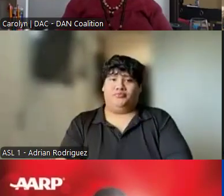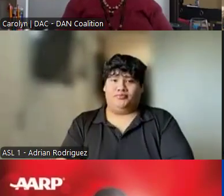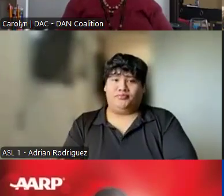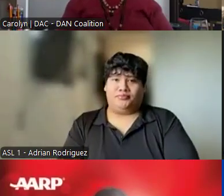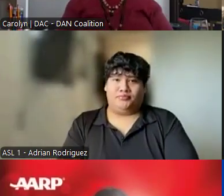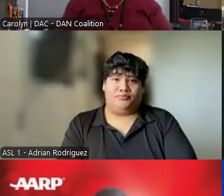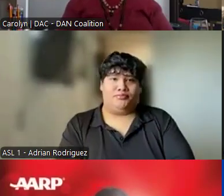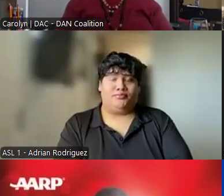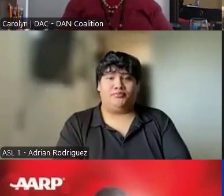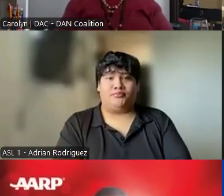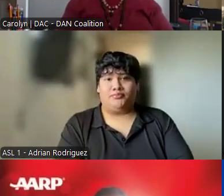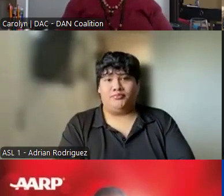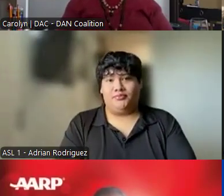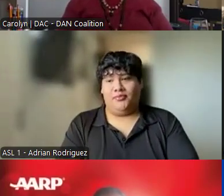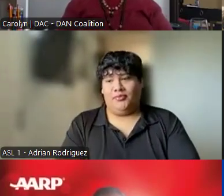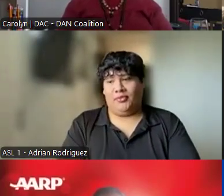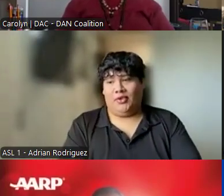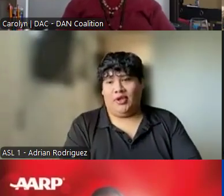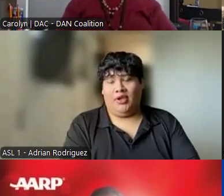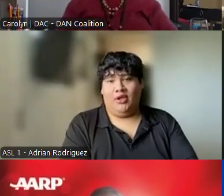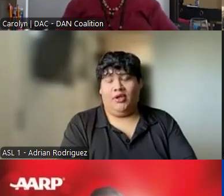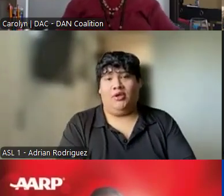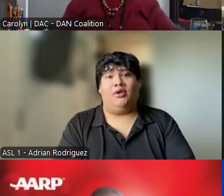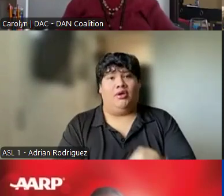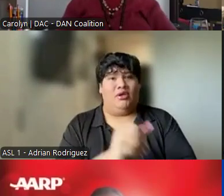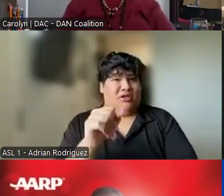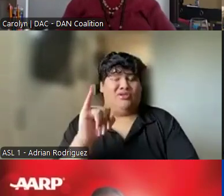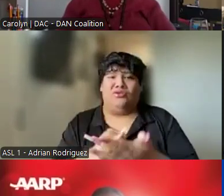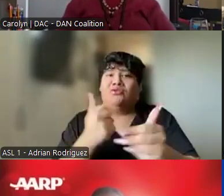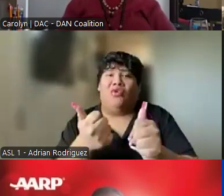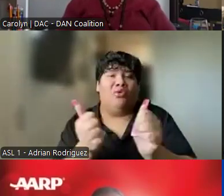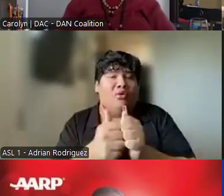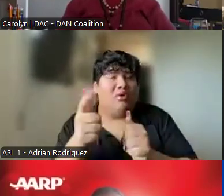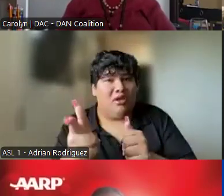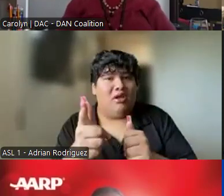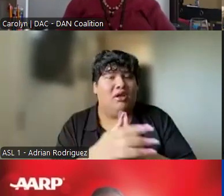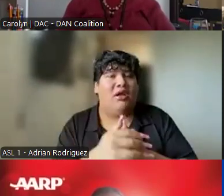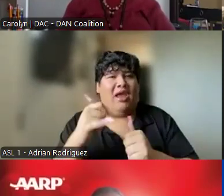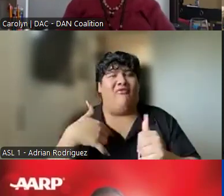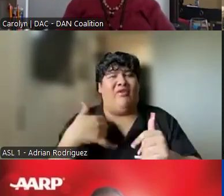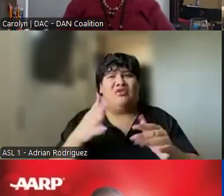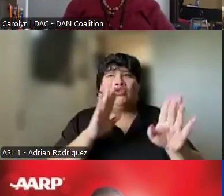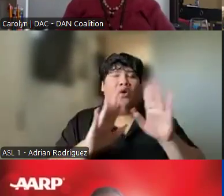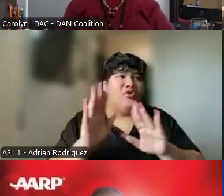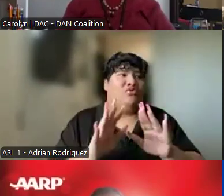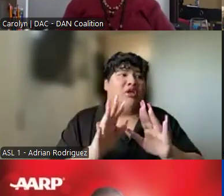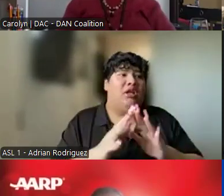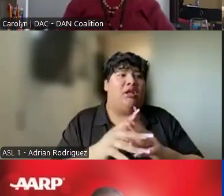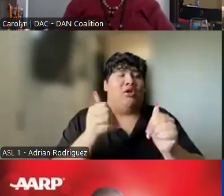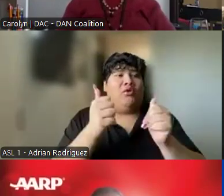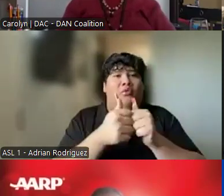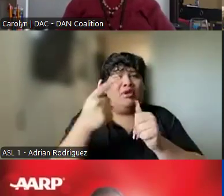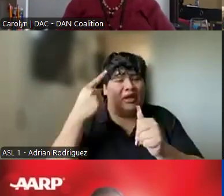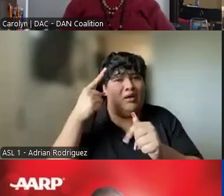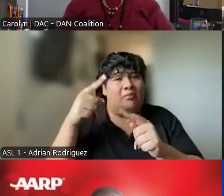Thanks, Carolyn. Go ahead, Zia. Yeah, just following up on that, I think there's an opportunity to think